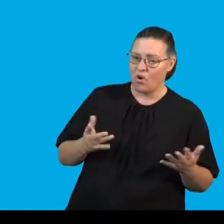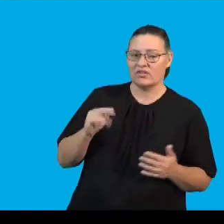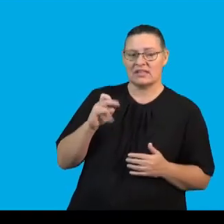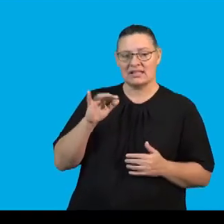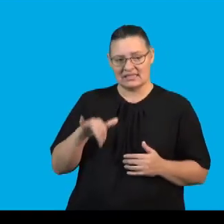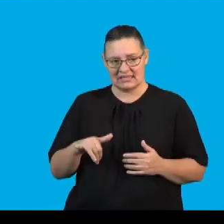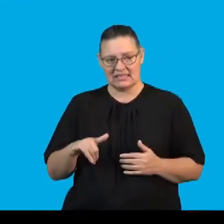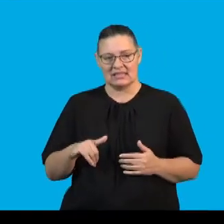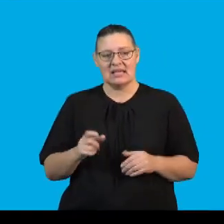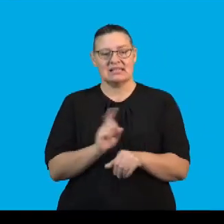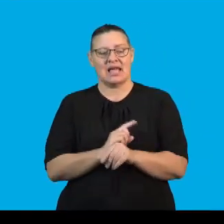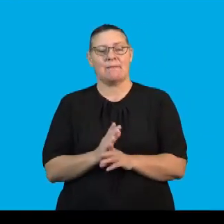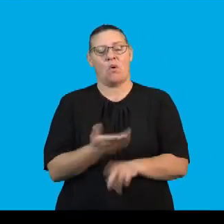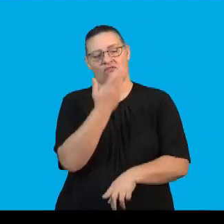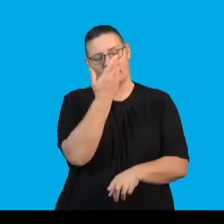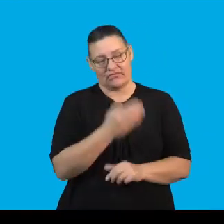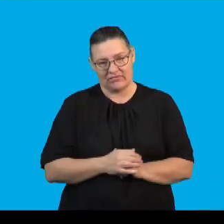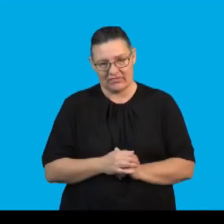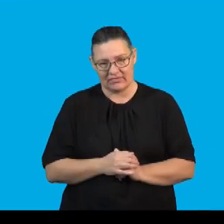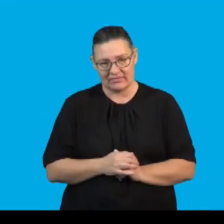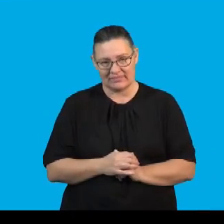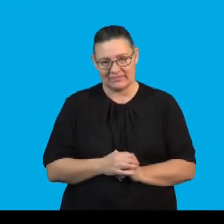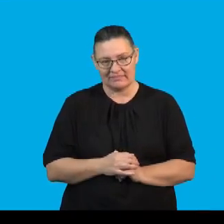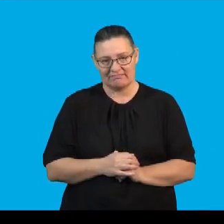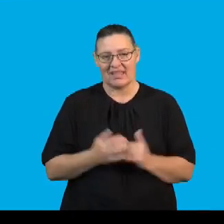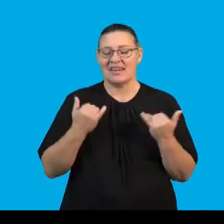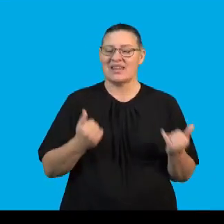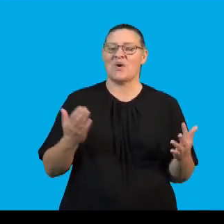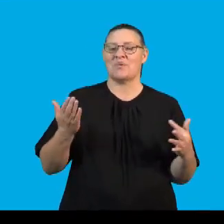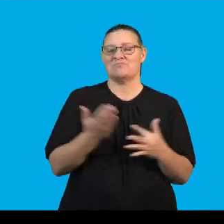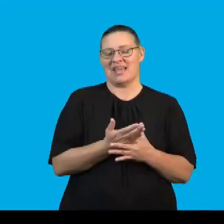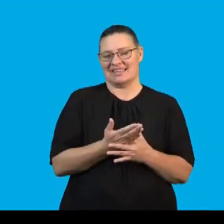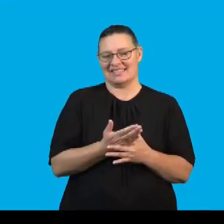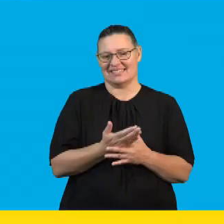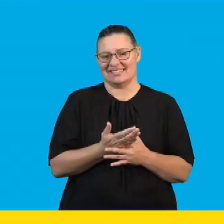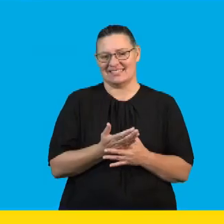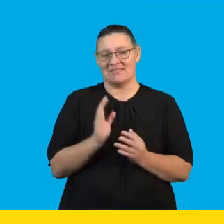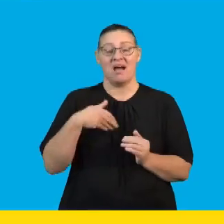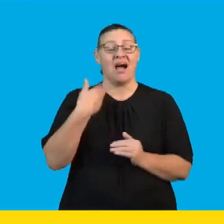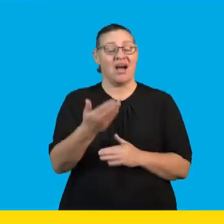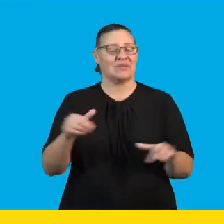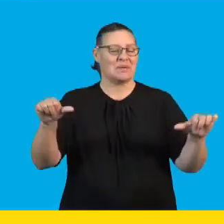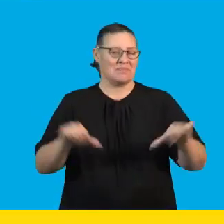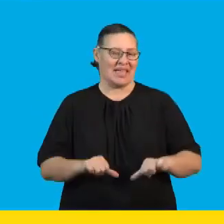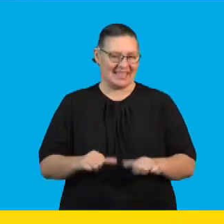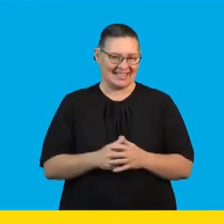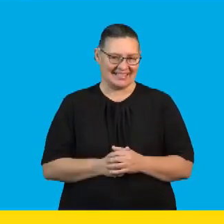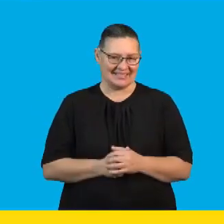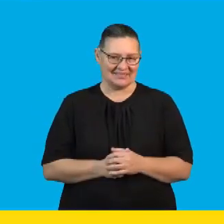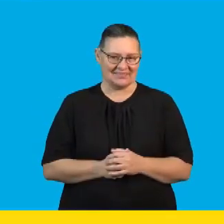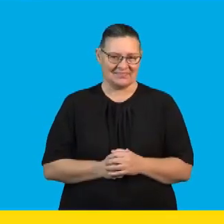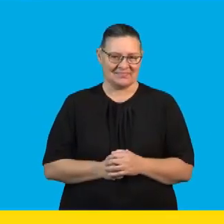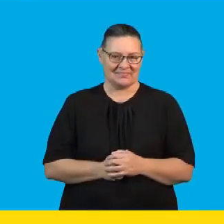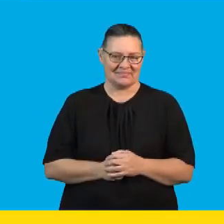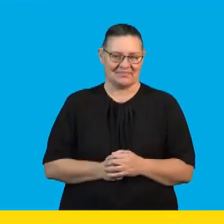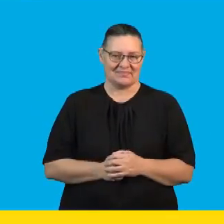ovulation. So fertility period has passed. On that note, let's go for our ad break. We'll meet